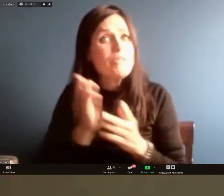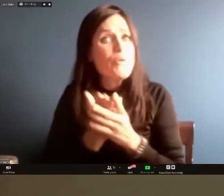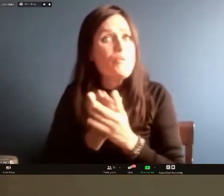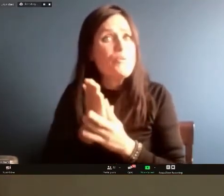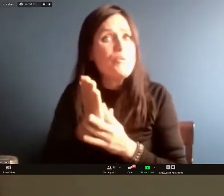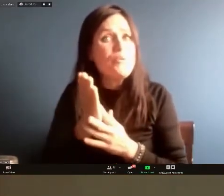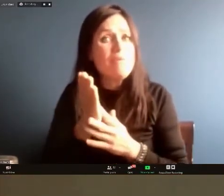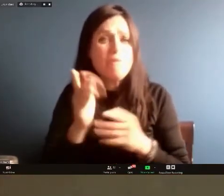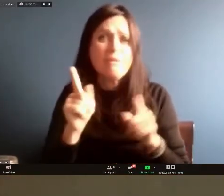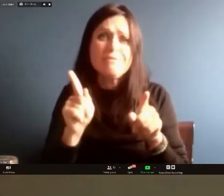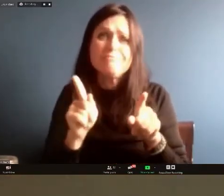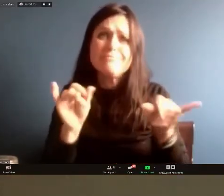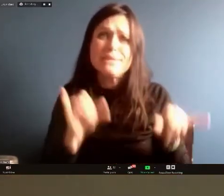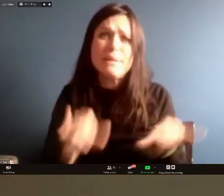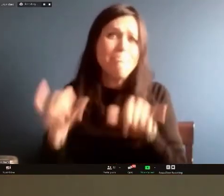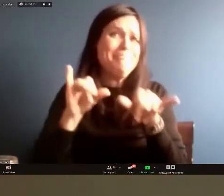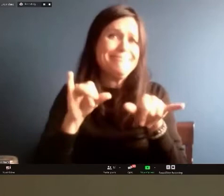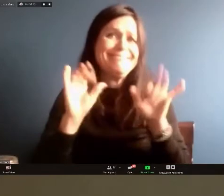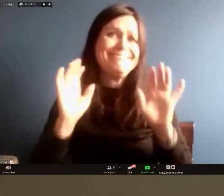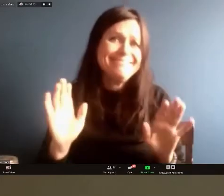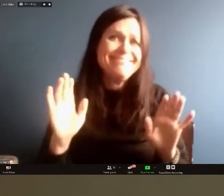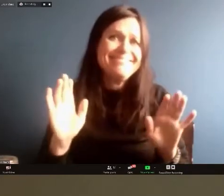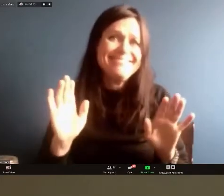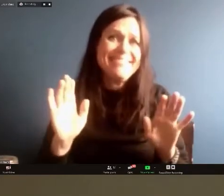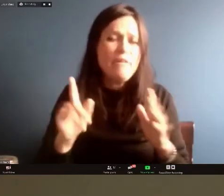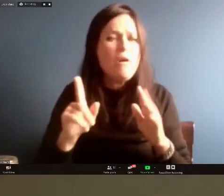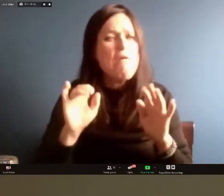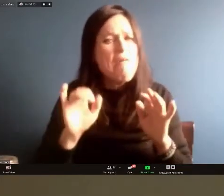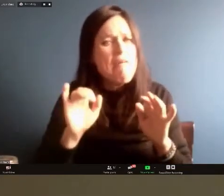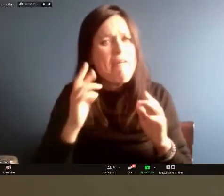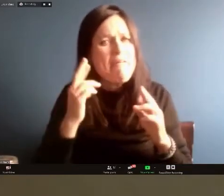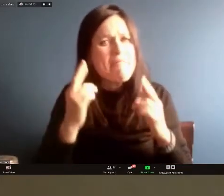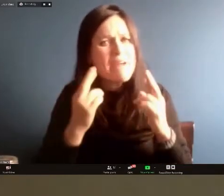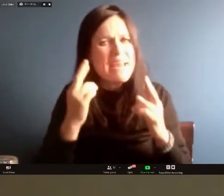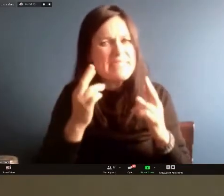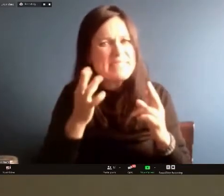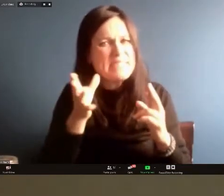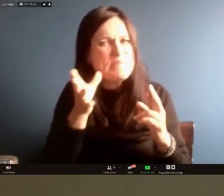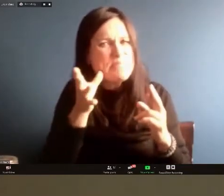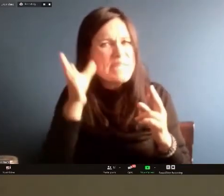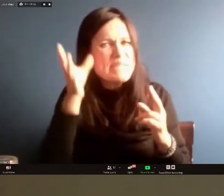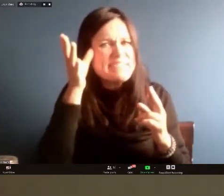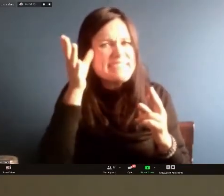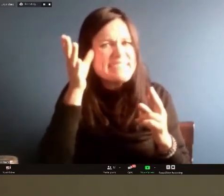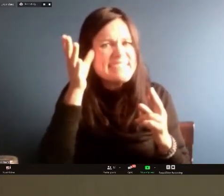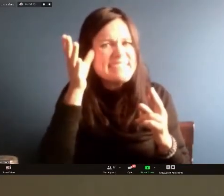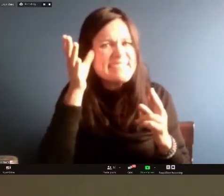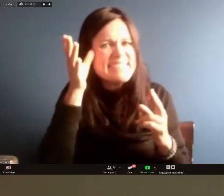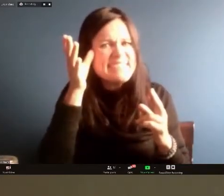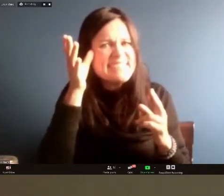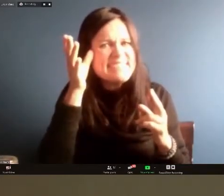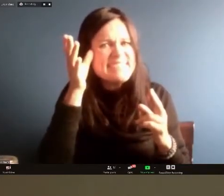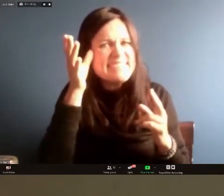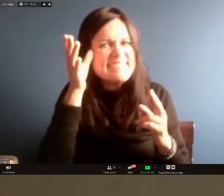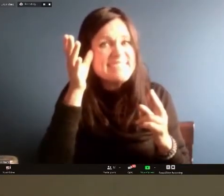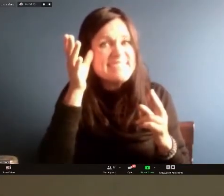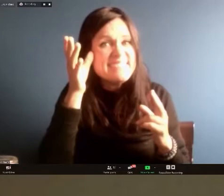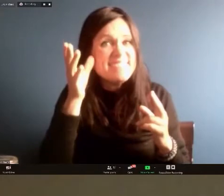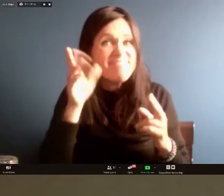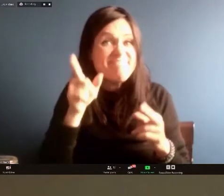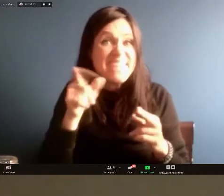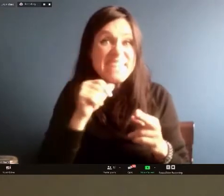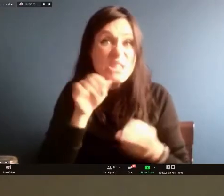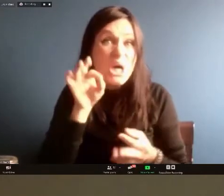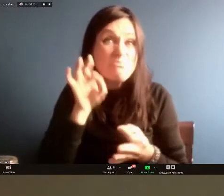all kids go through, where you start to realize that your parents are, flawed. We're